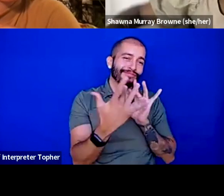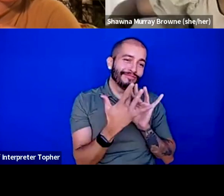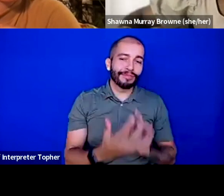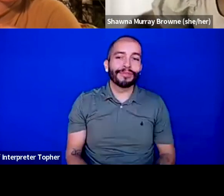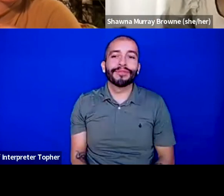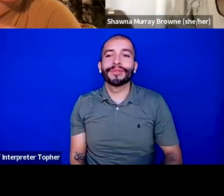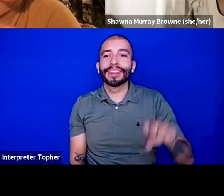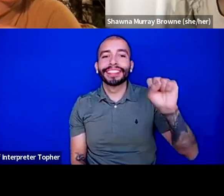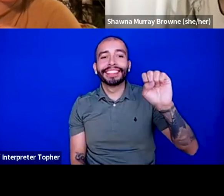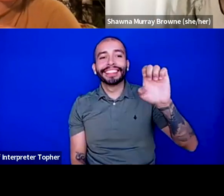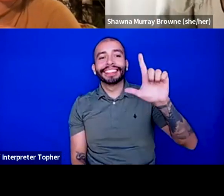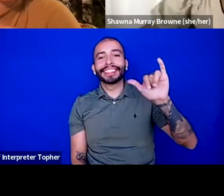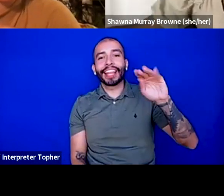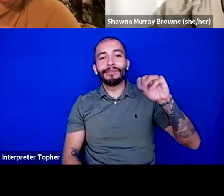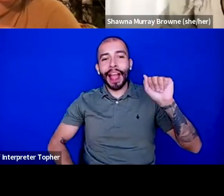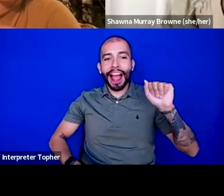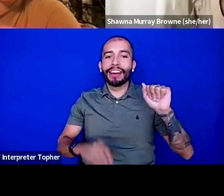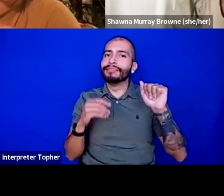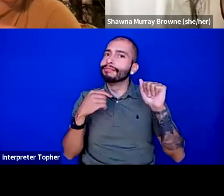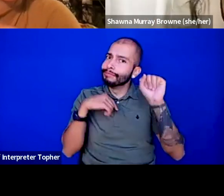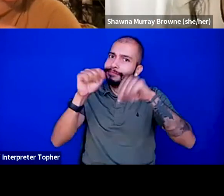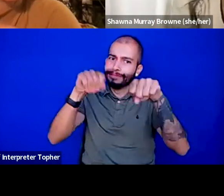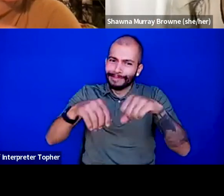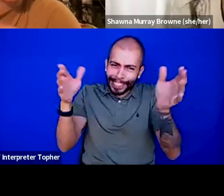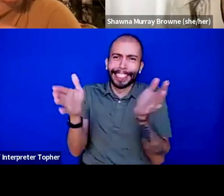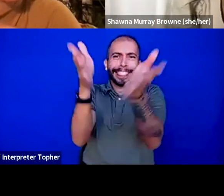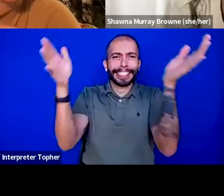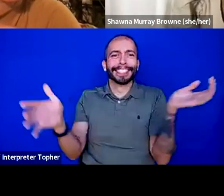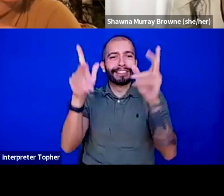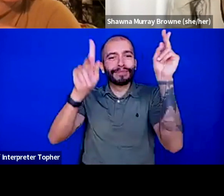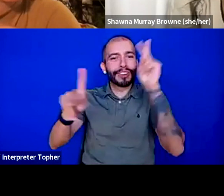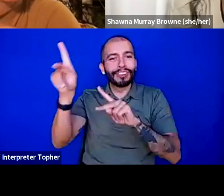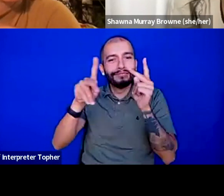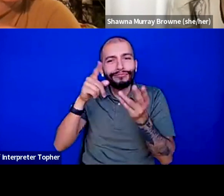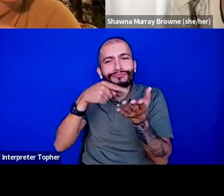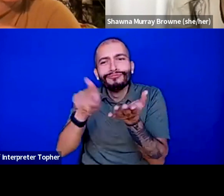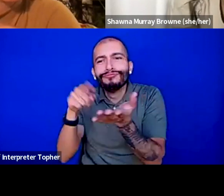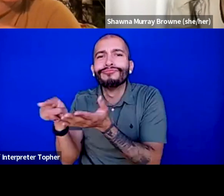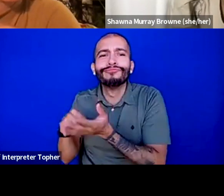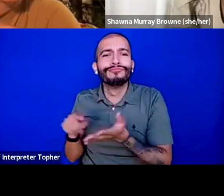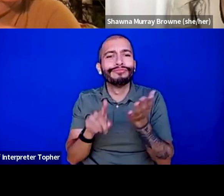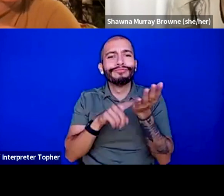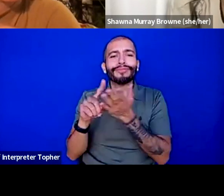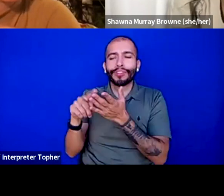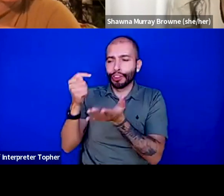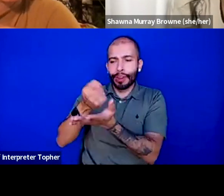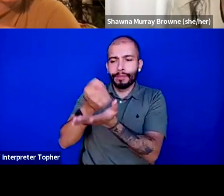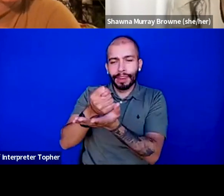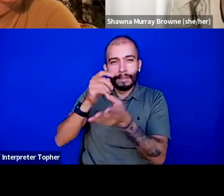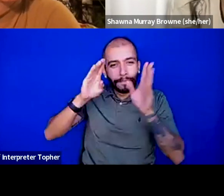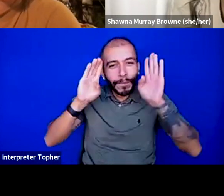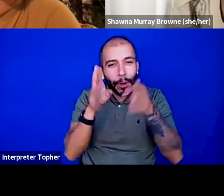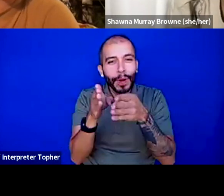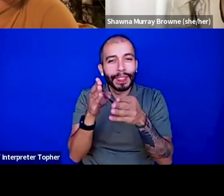Decolonizing Therapy for Black folks, because it is enlightening and heartening as someone working